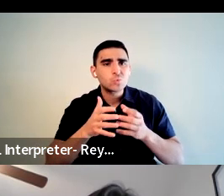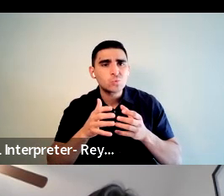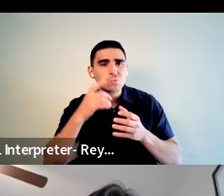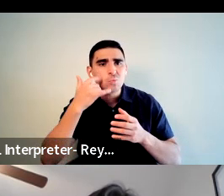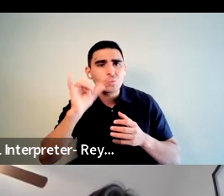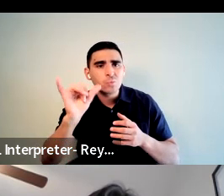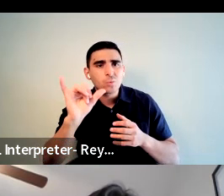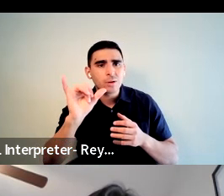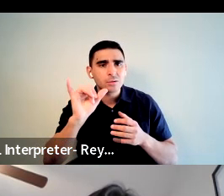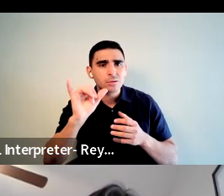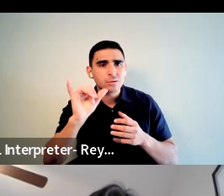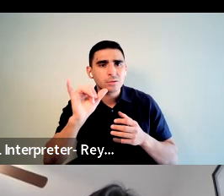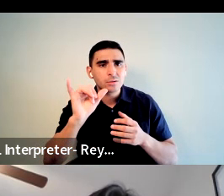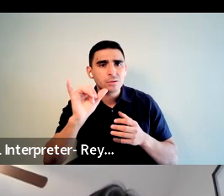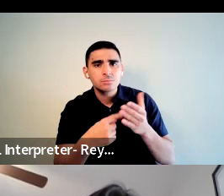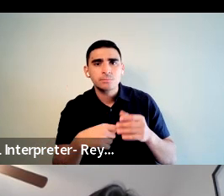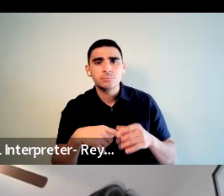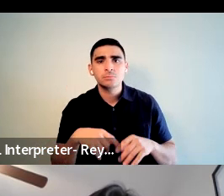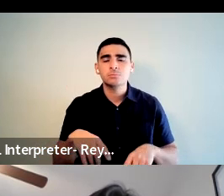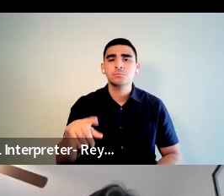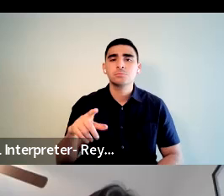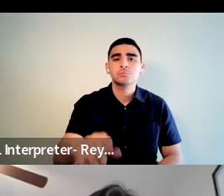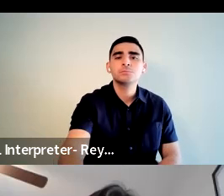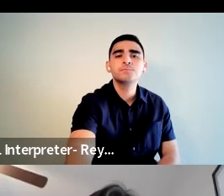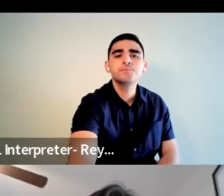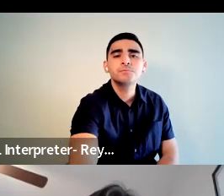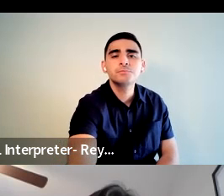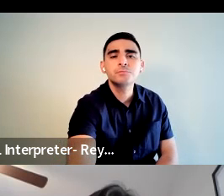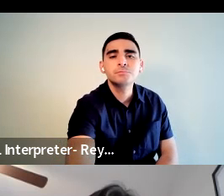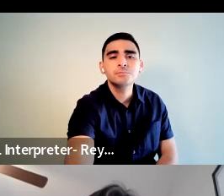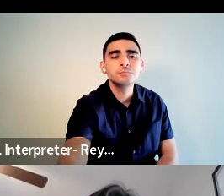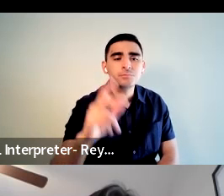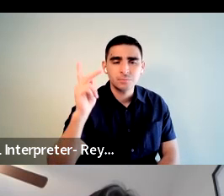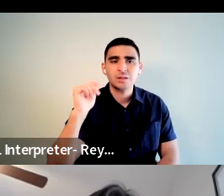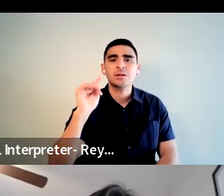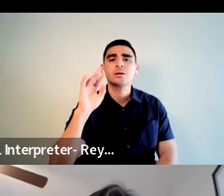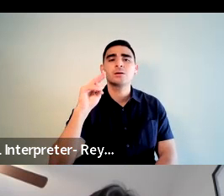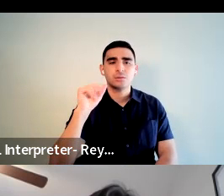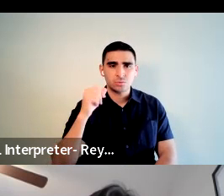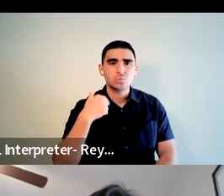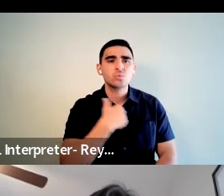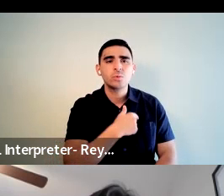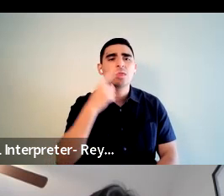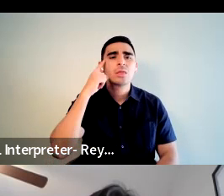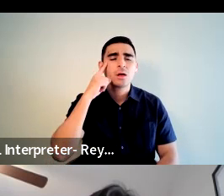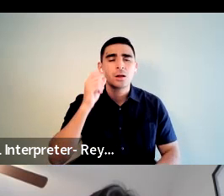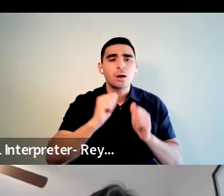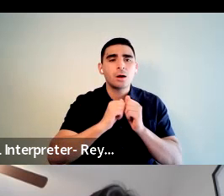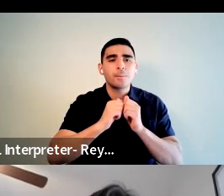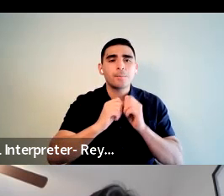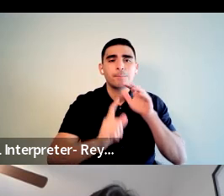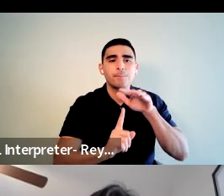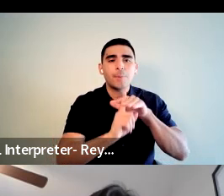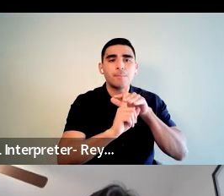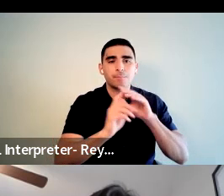too. We were just kind of using a pop-up model. We identified a few places that we could possibly